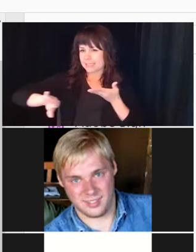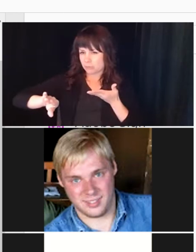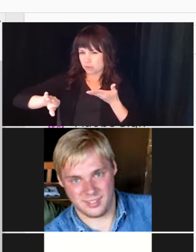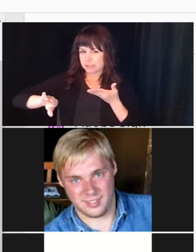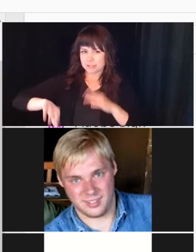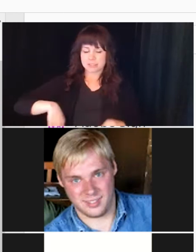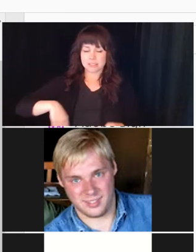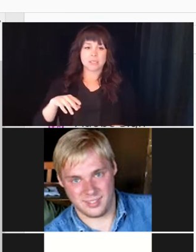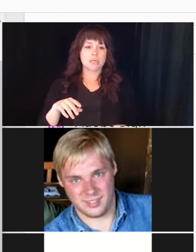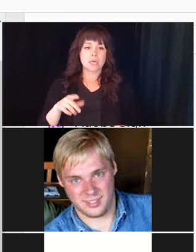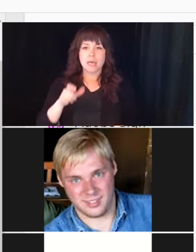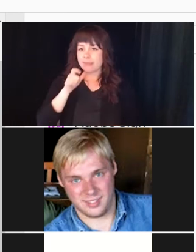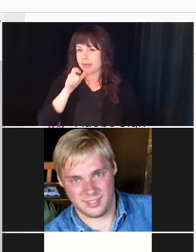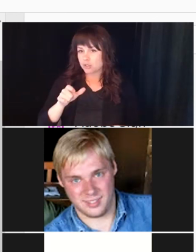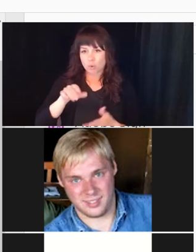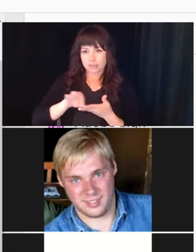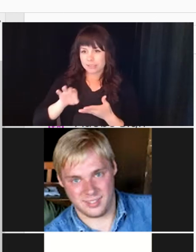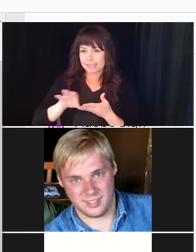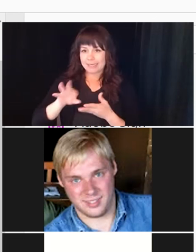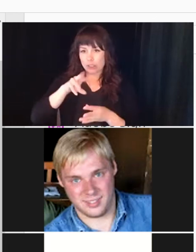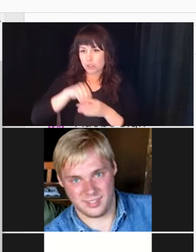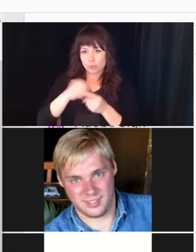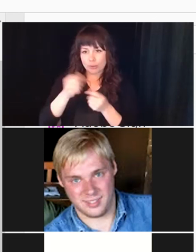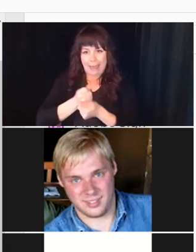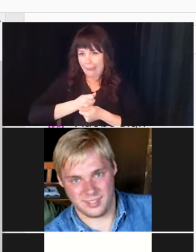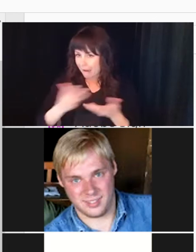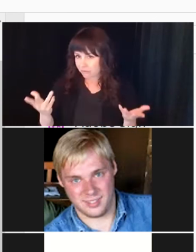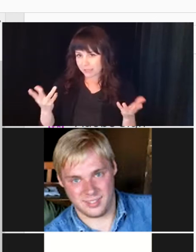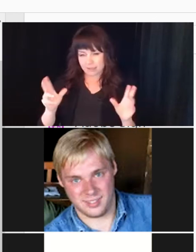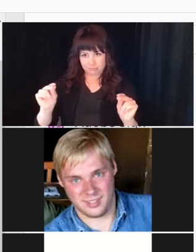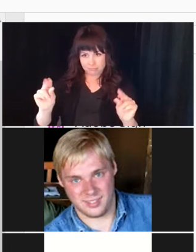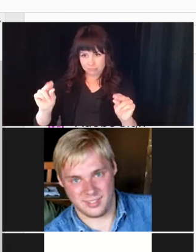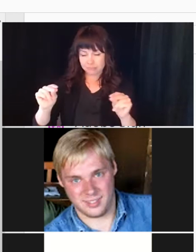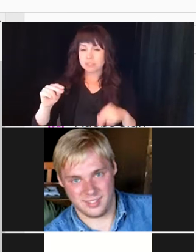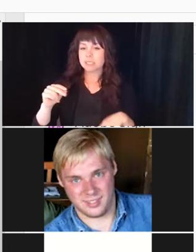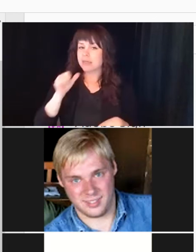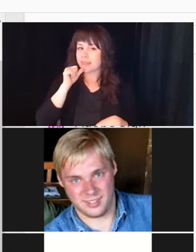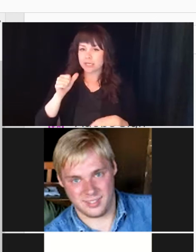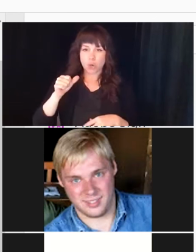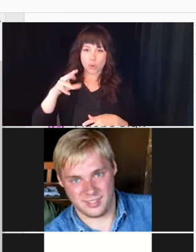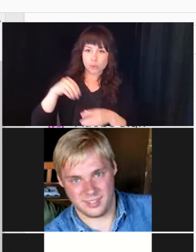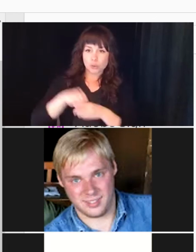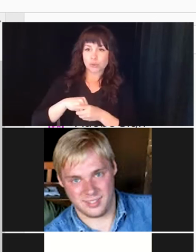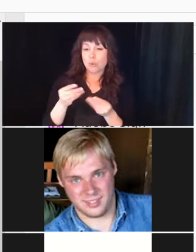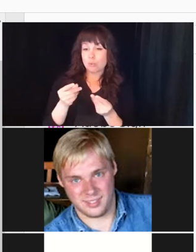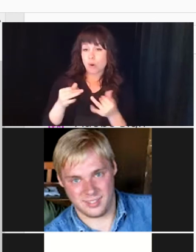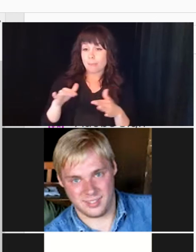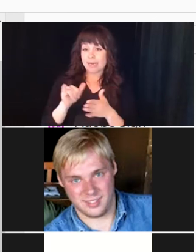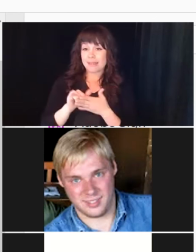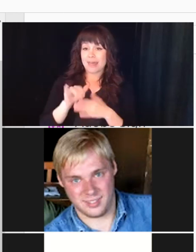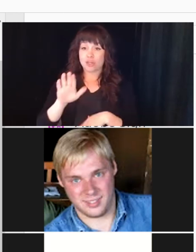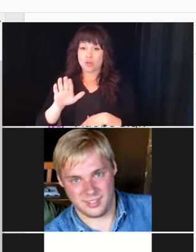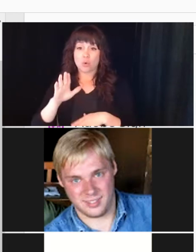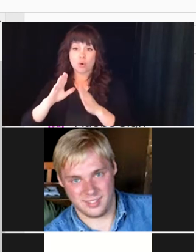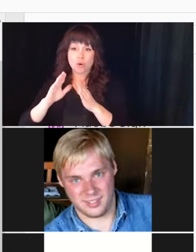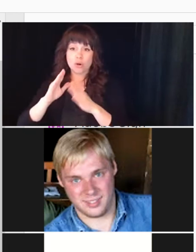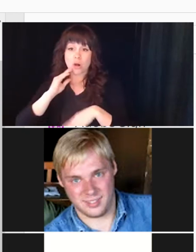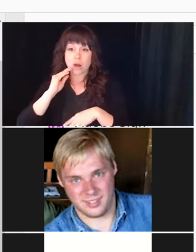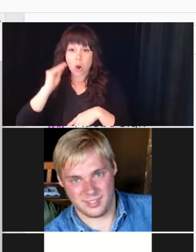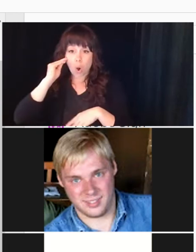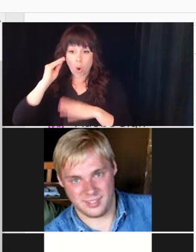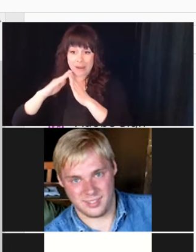at that $2,000 resource limit, they don't count things like the property that the client's home lives on, or that is on, I